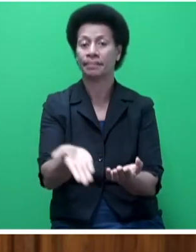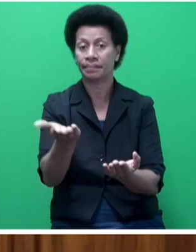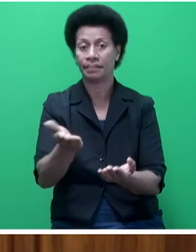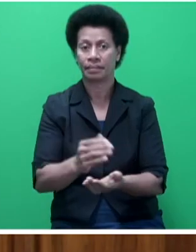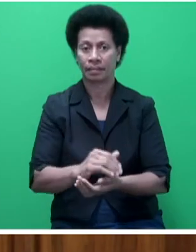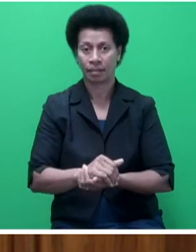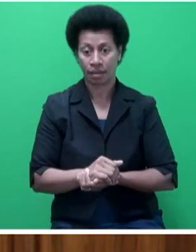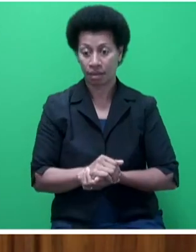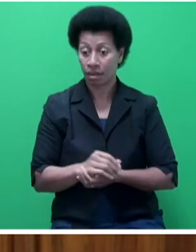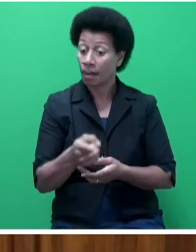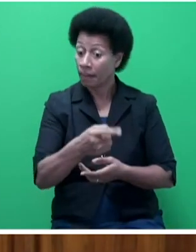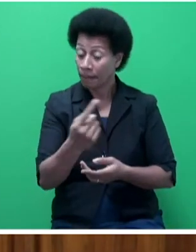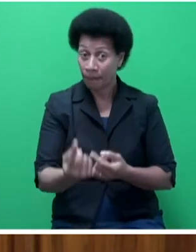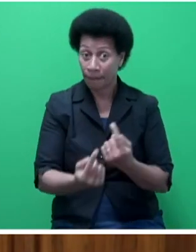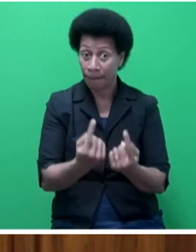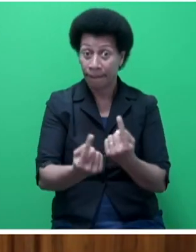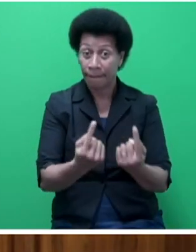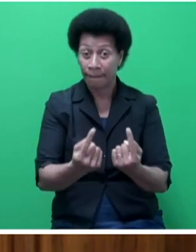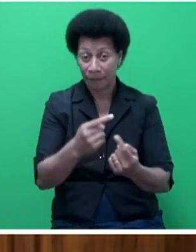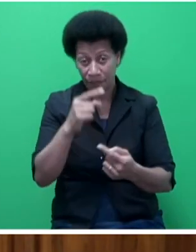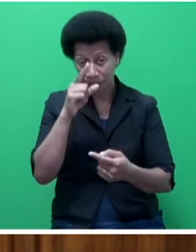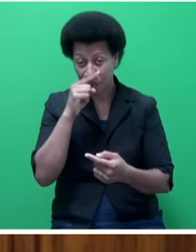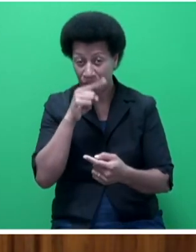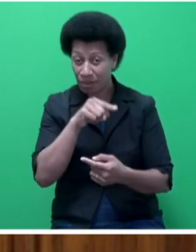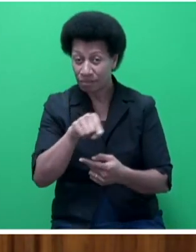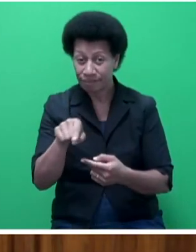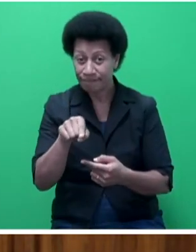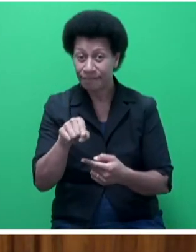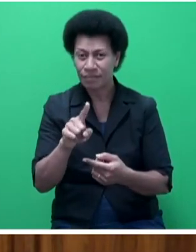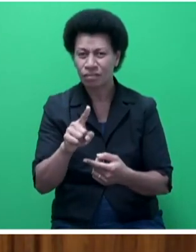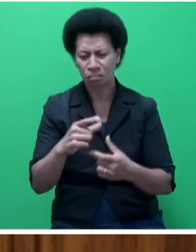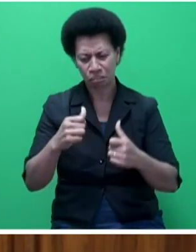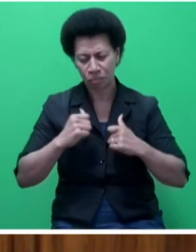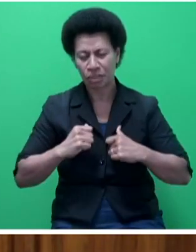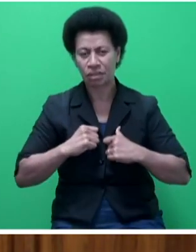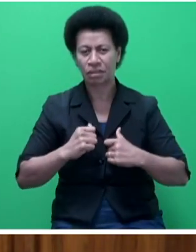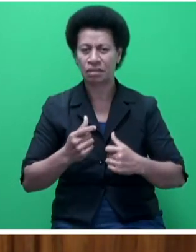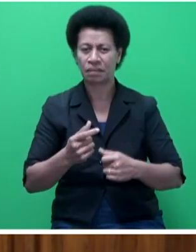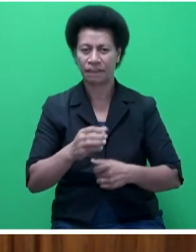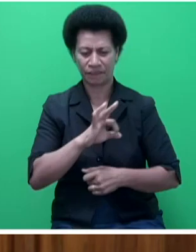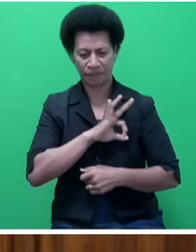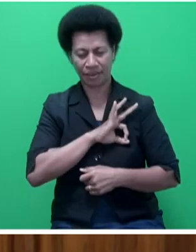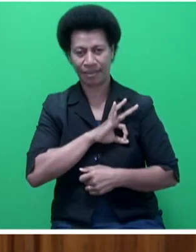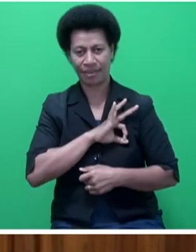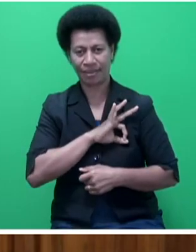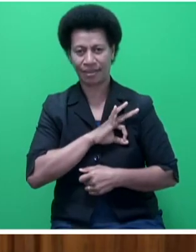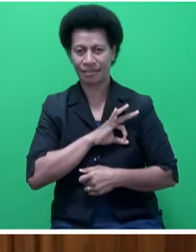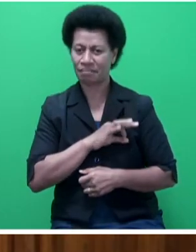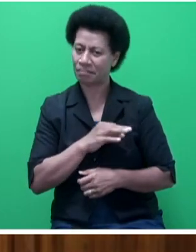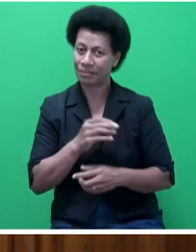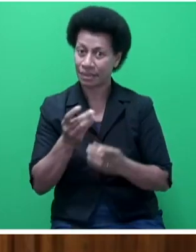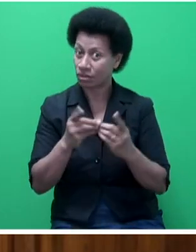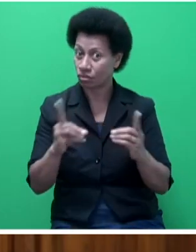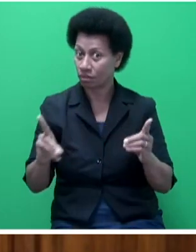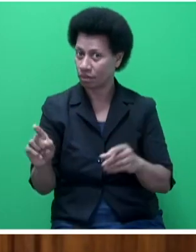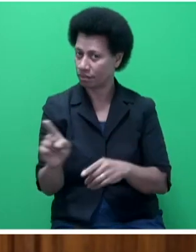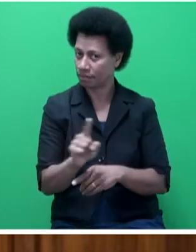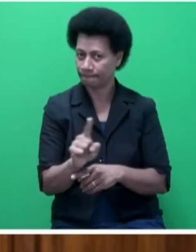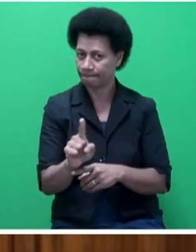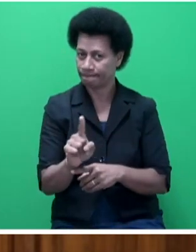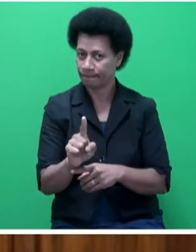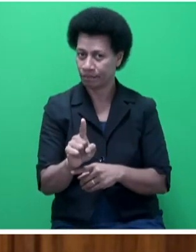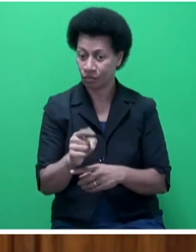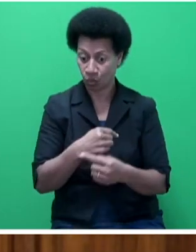to practice their faith without fear of discrimination or marginalization. Sir, we Fijians